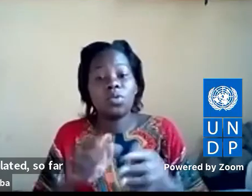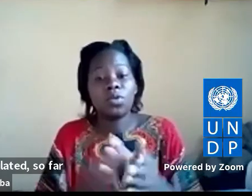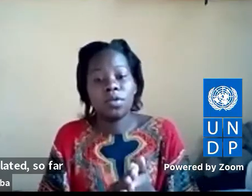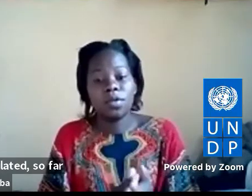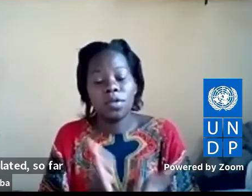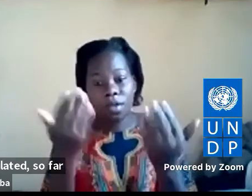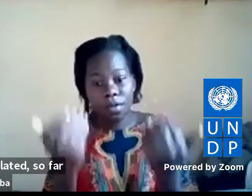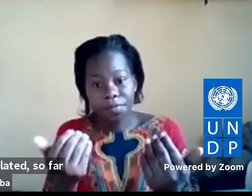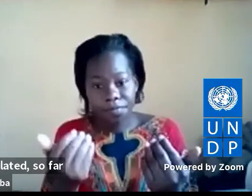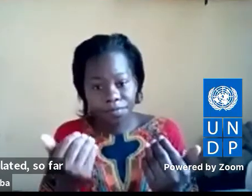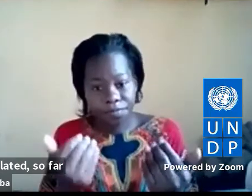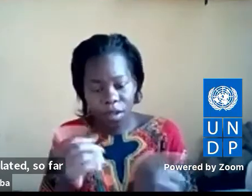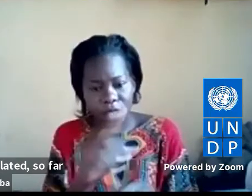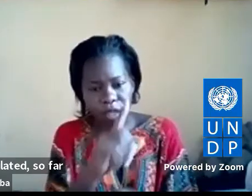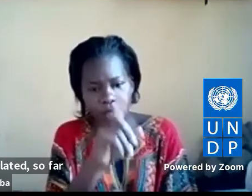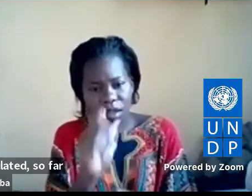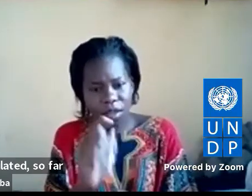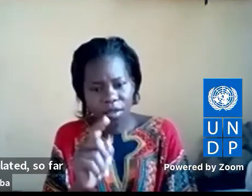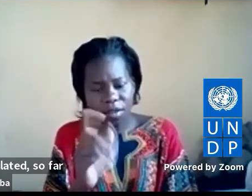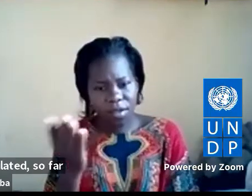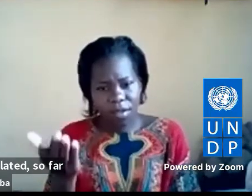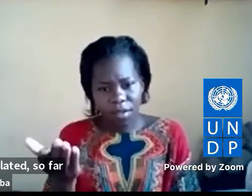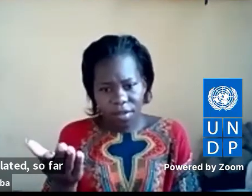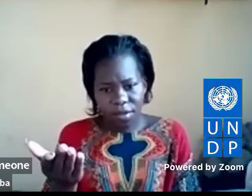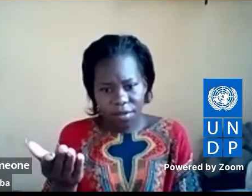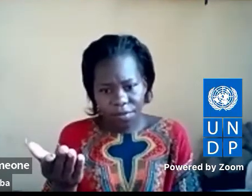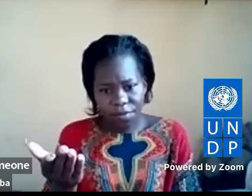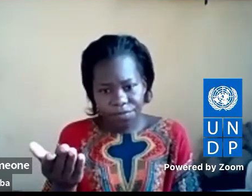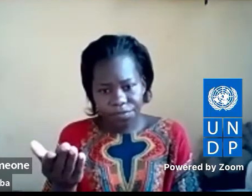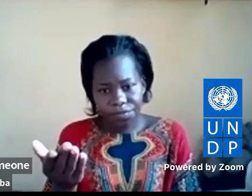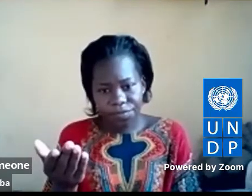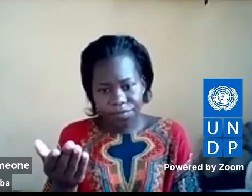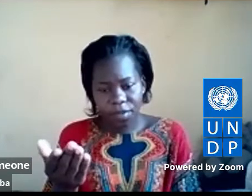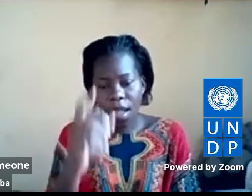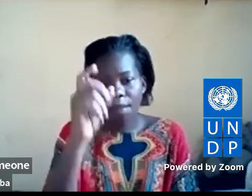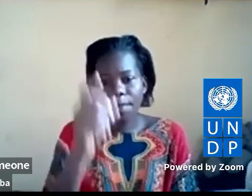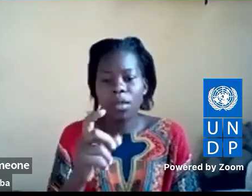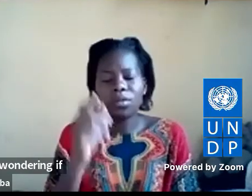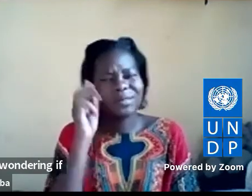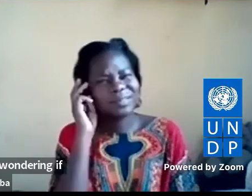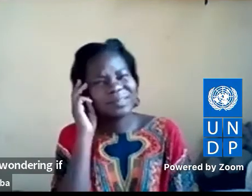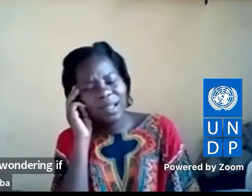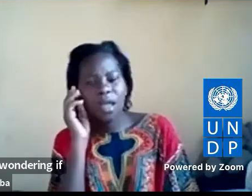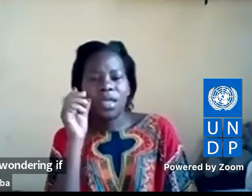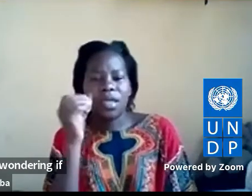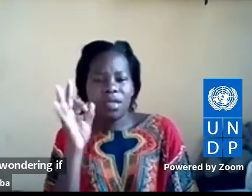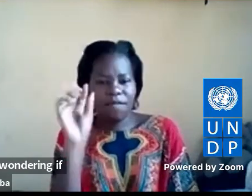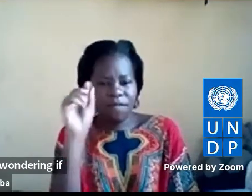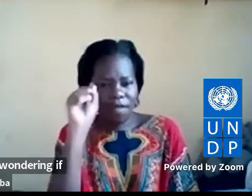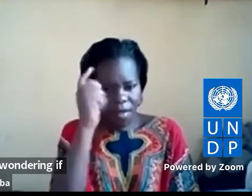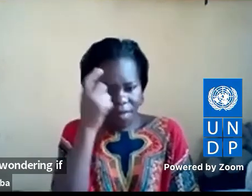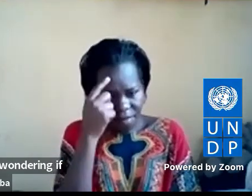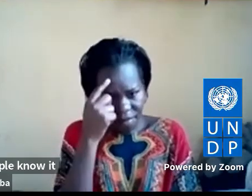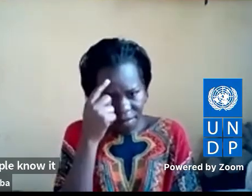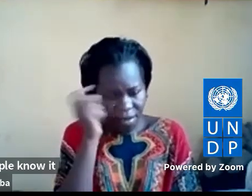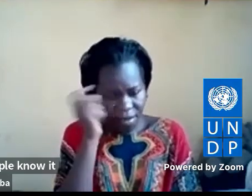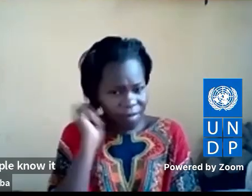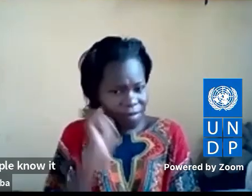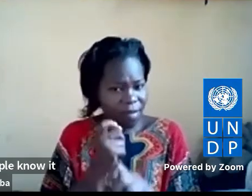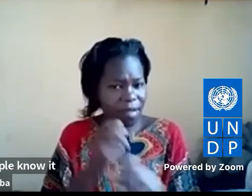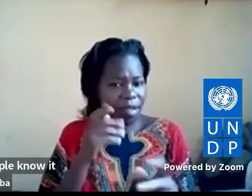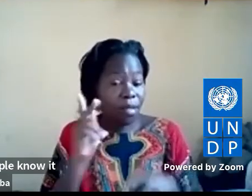question in the chat of someone wondering if government will be that hard on the people. No, it won't be hard on, as long as it's